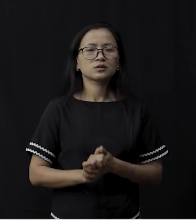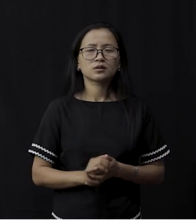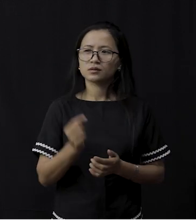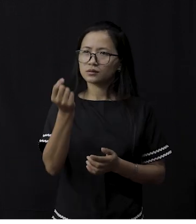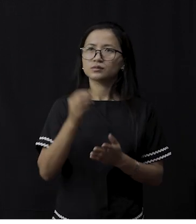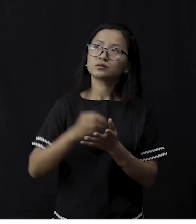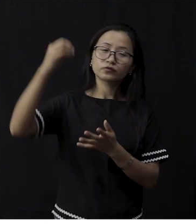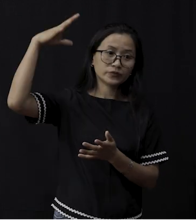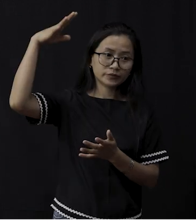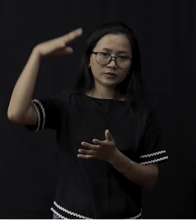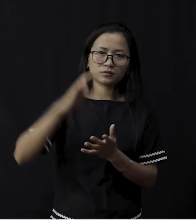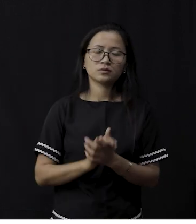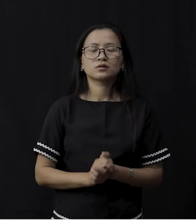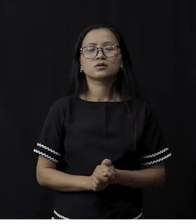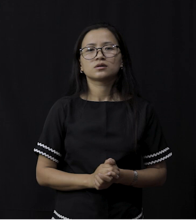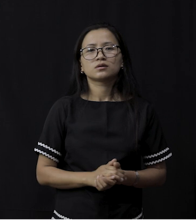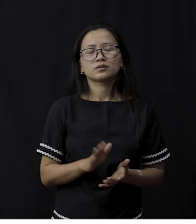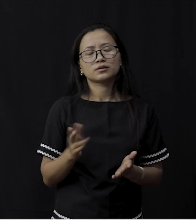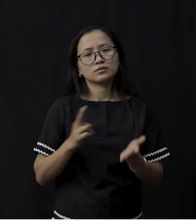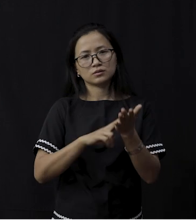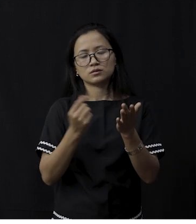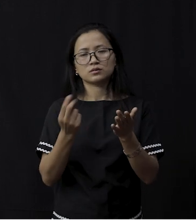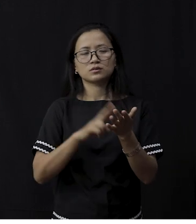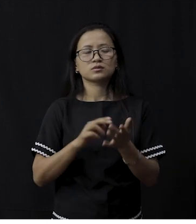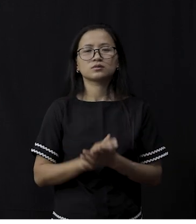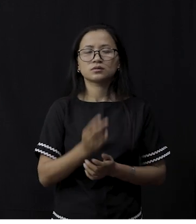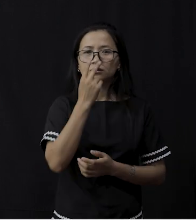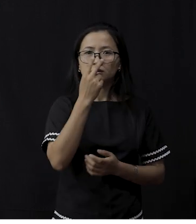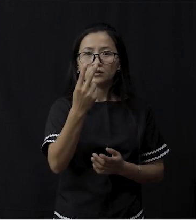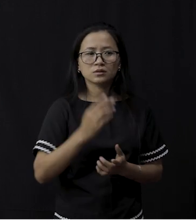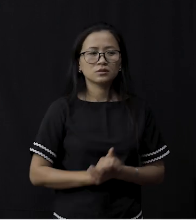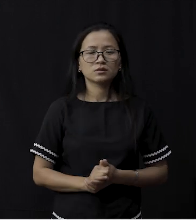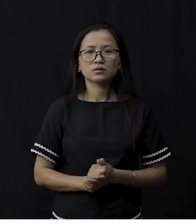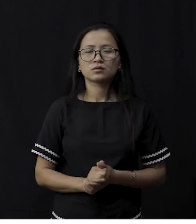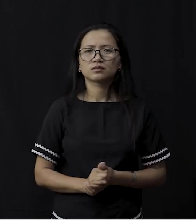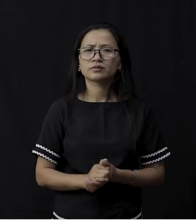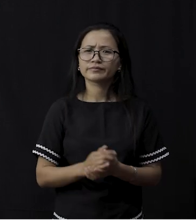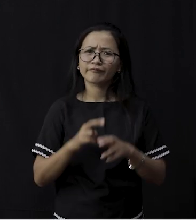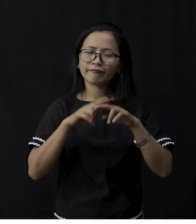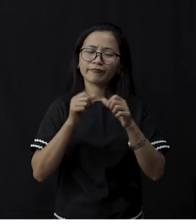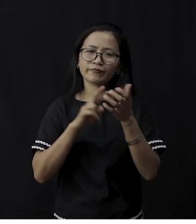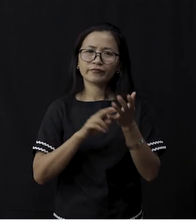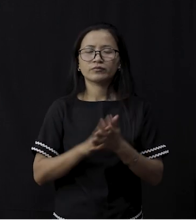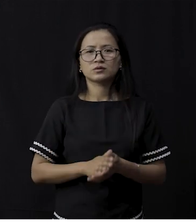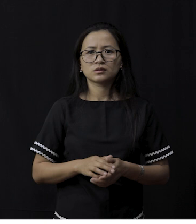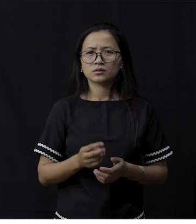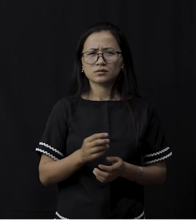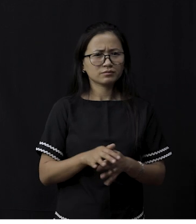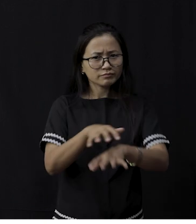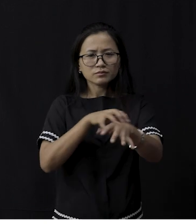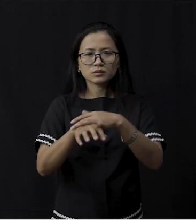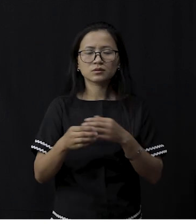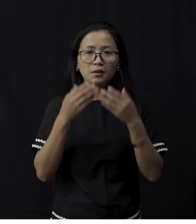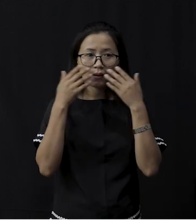of sun. So that's again your noun. And then you see my favorite animal, cat. What is